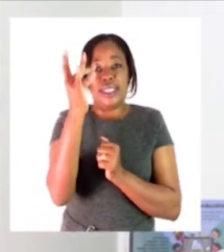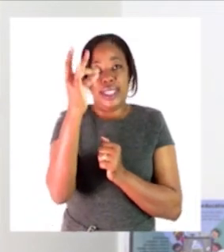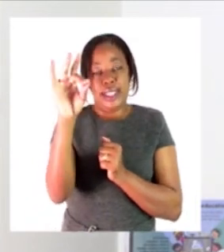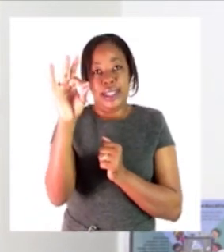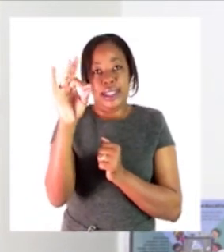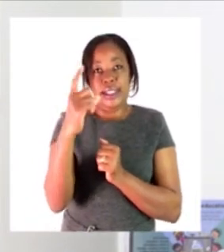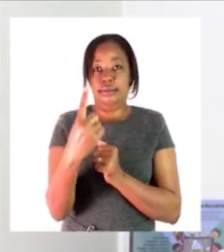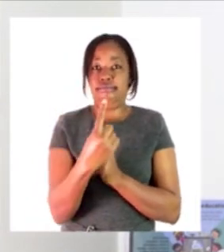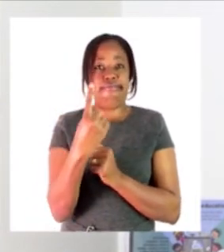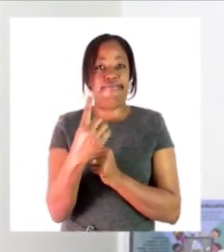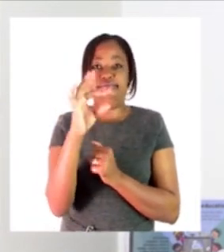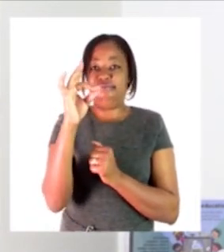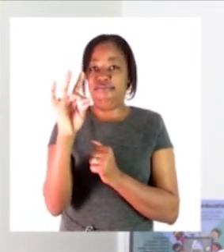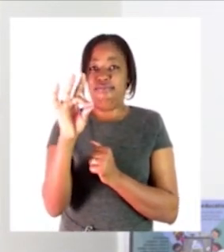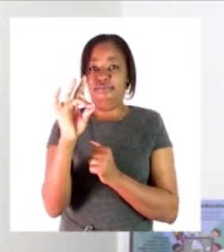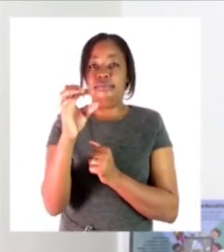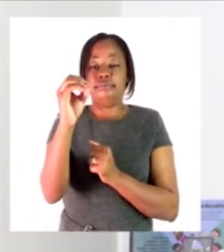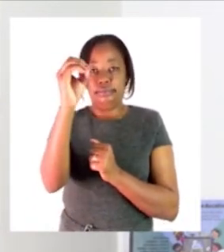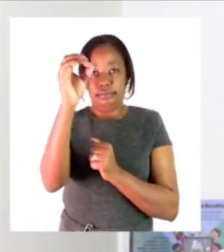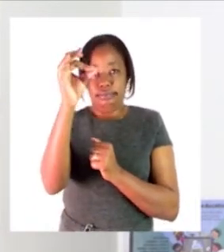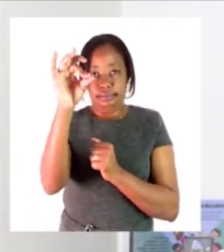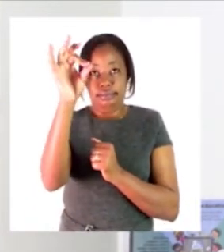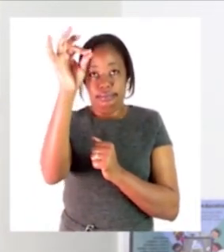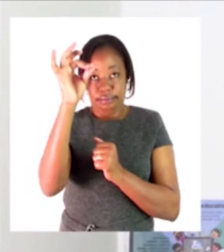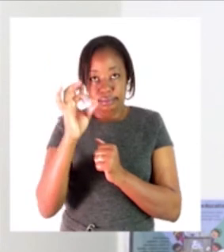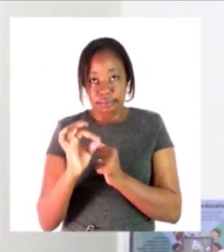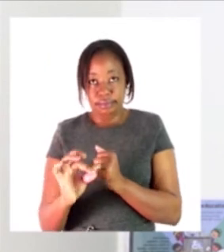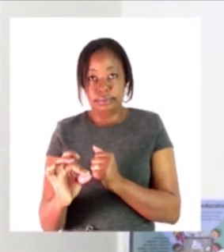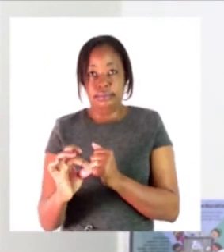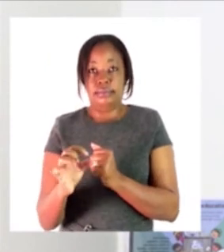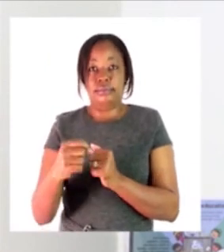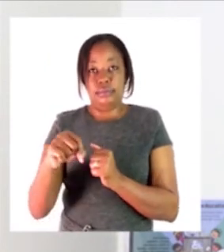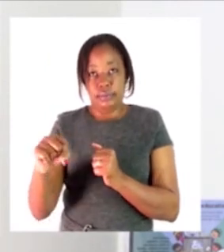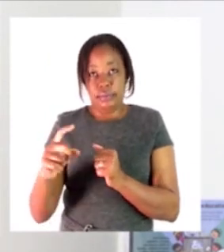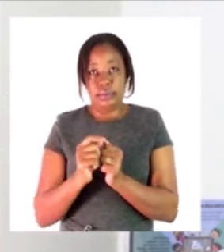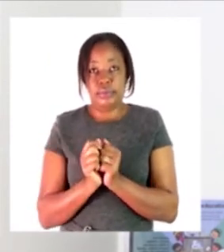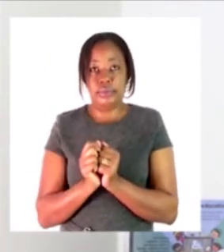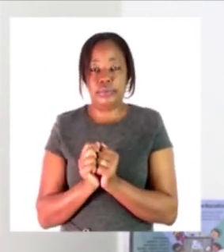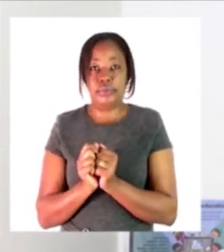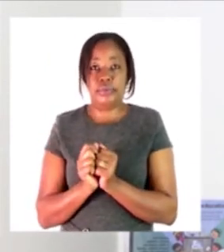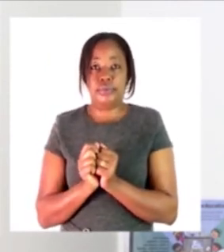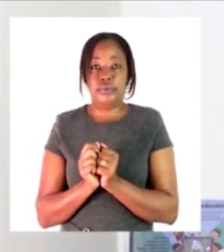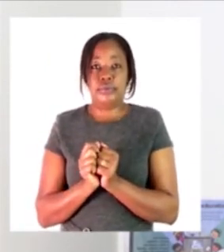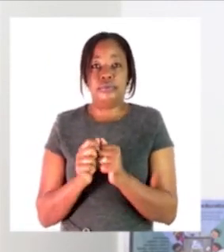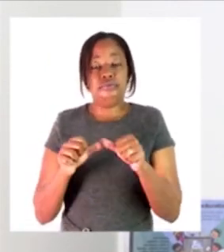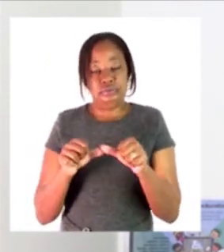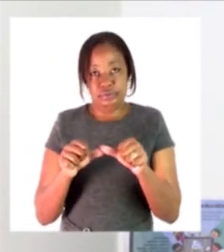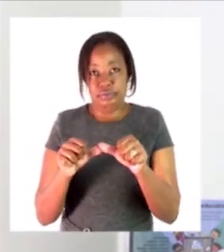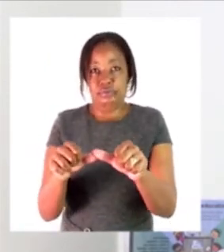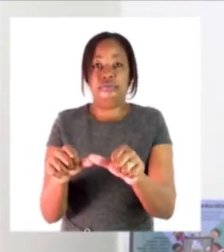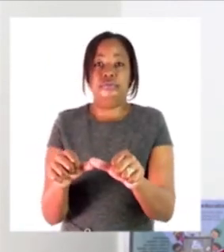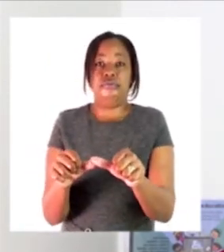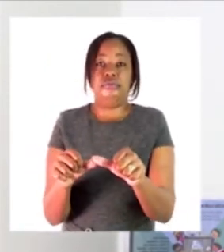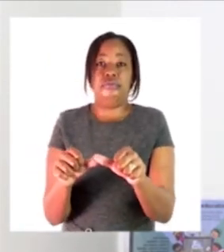come down. Are we together? Okay, it comes down. Now I can continue taking it